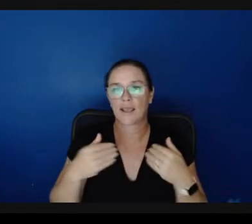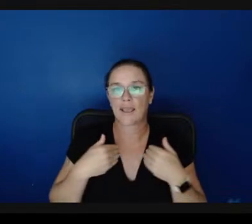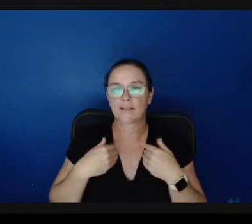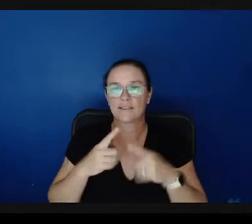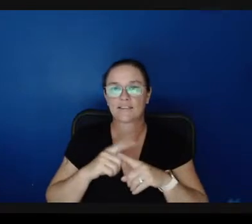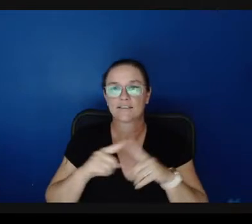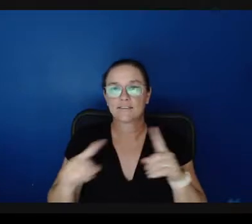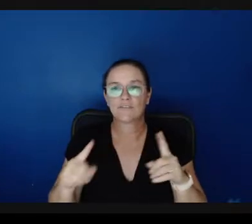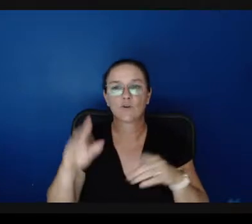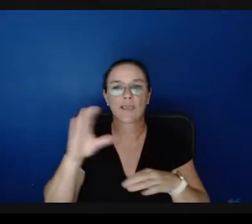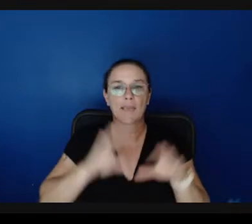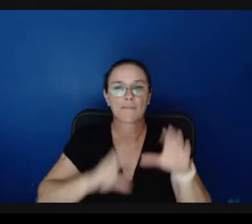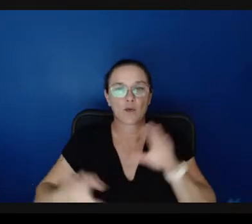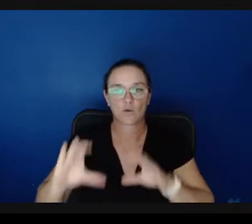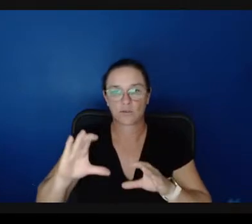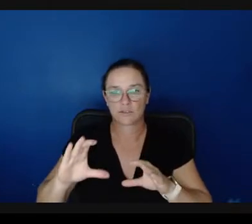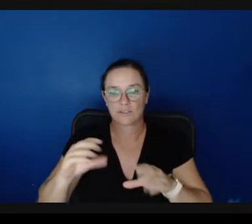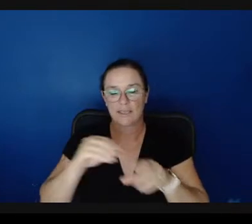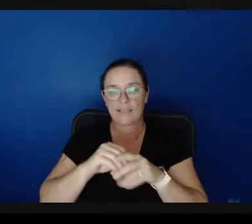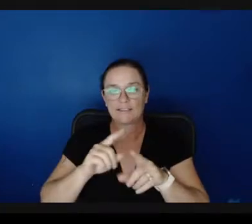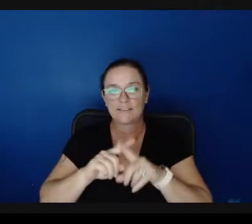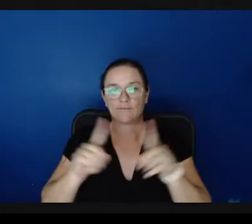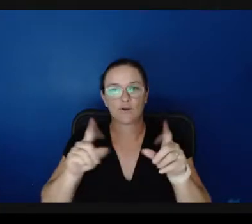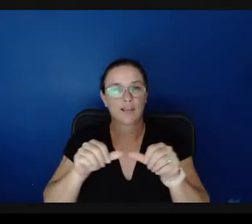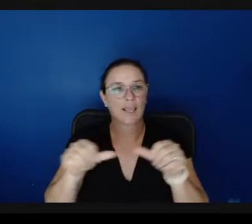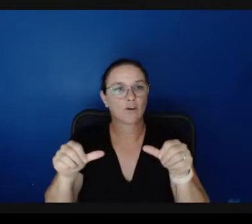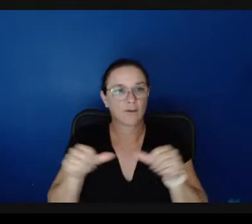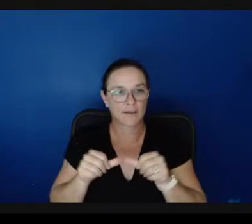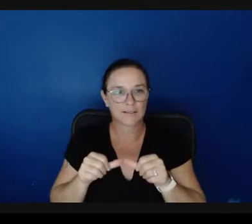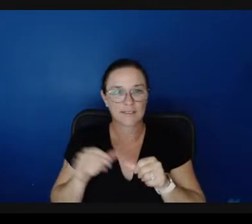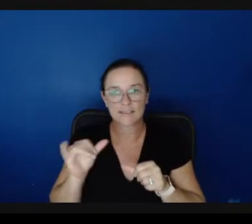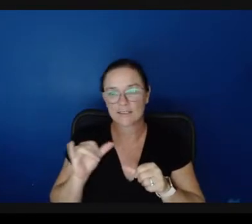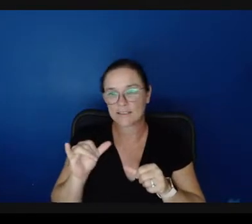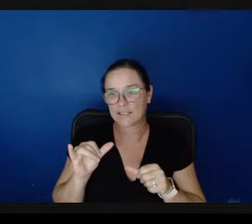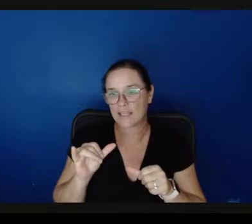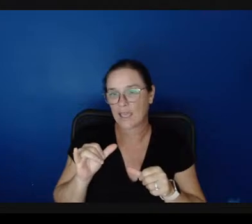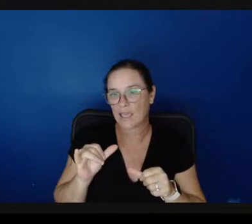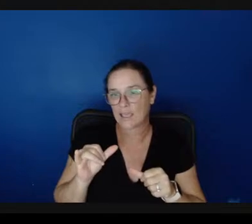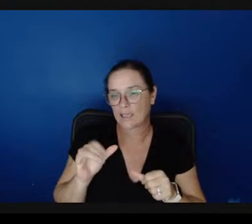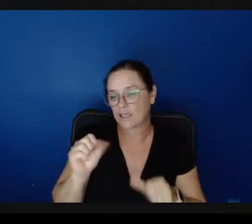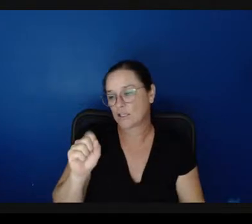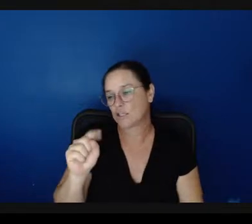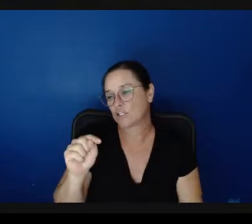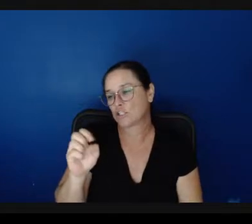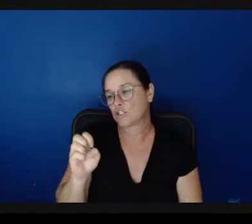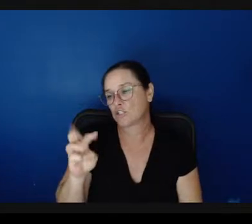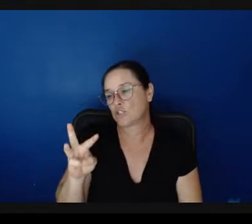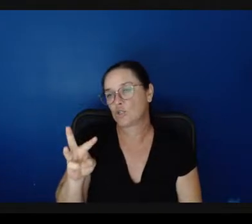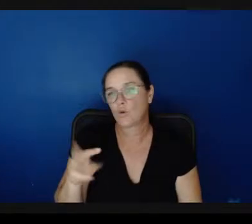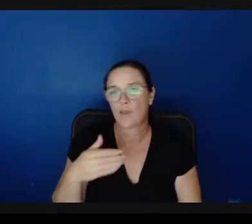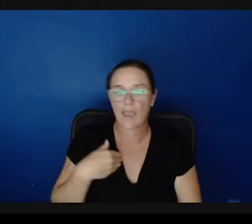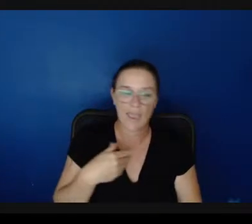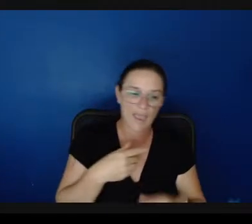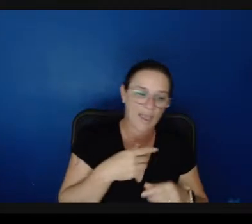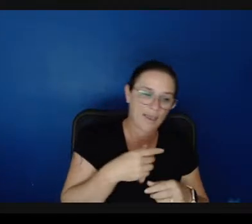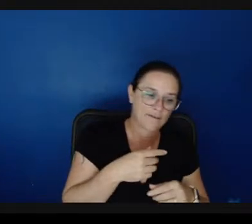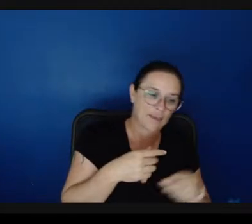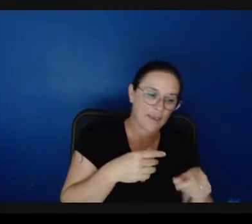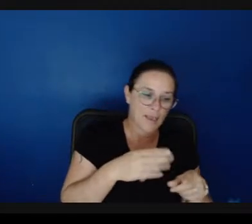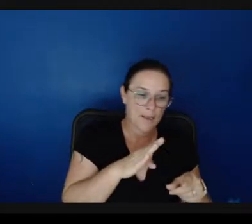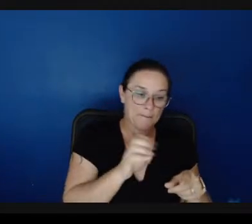chemical signatures in different areas. It's like a stew in some ways. And you might think of it like there's beans over here, but there's corn over here,